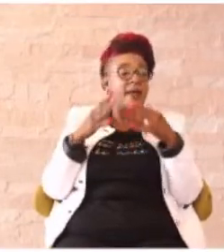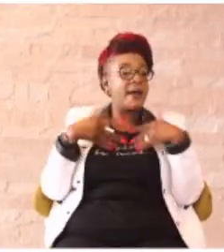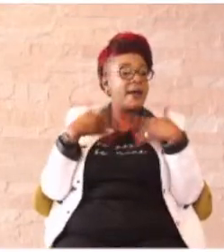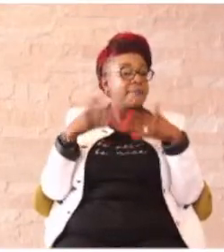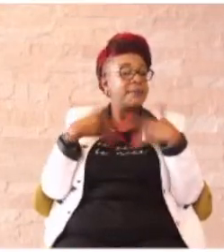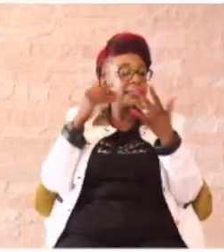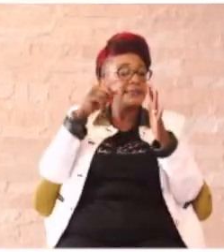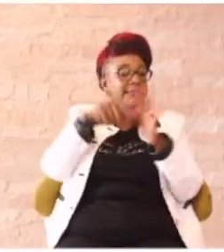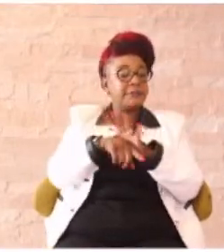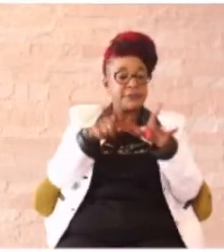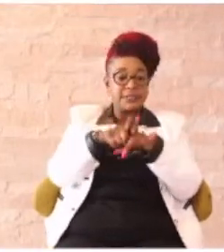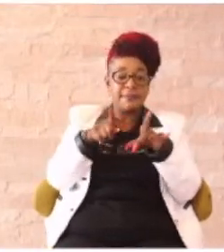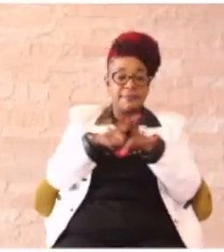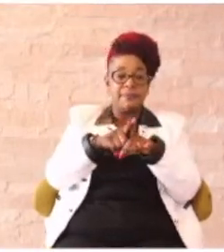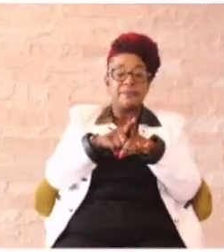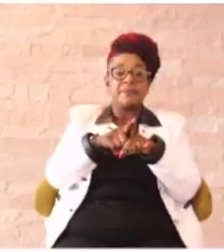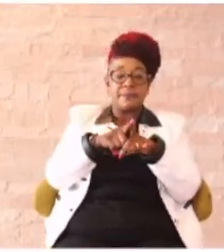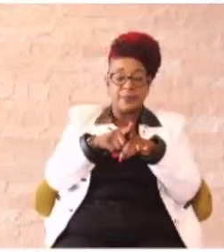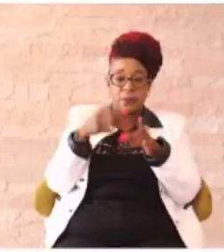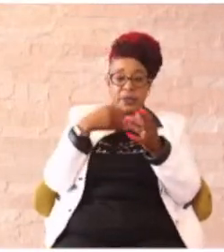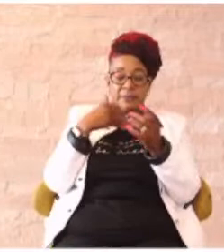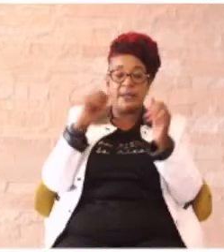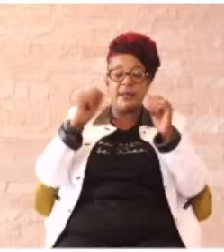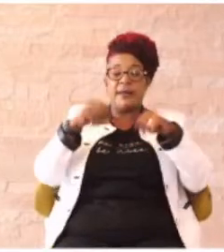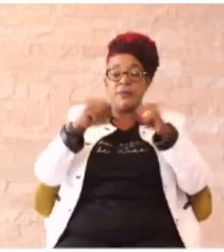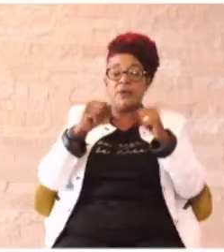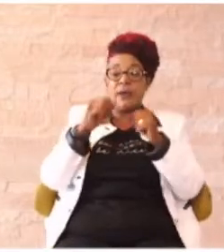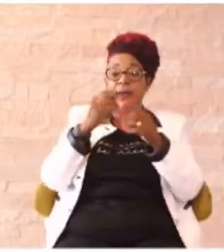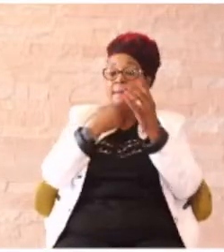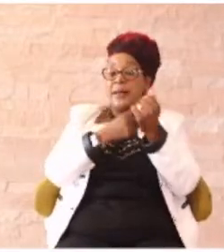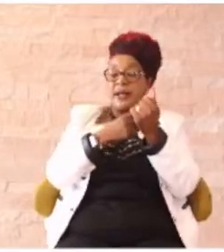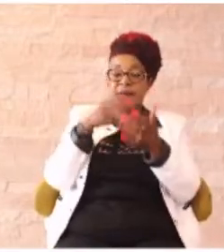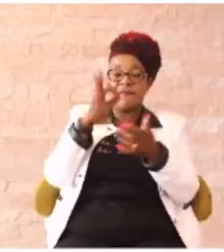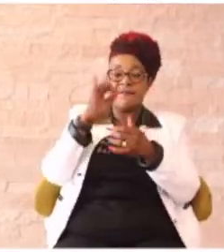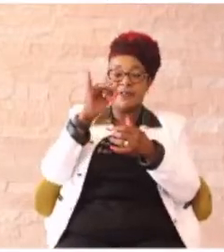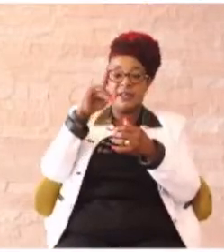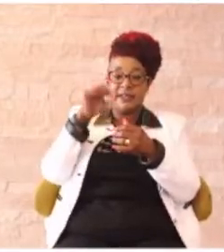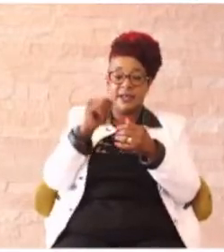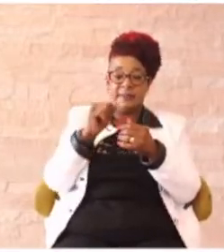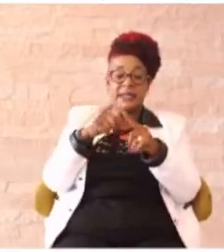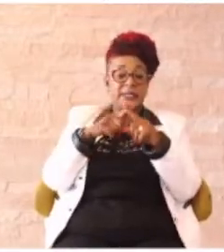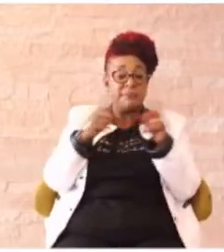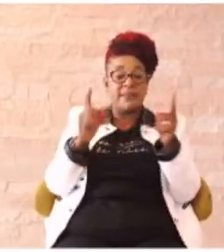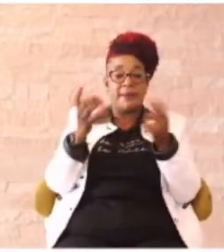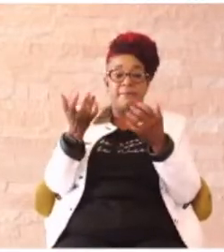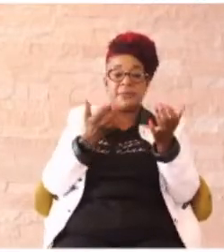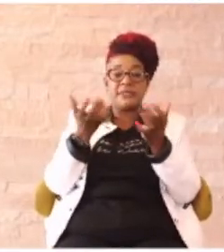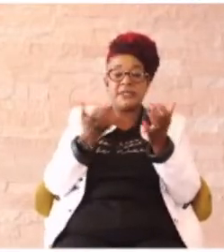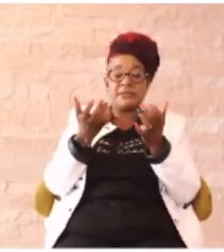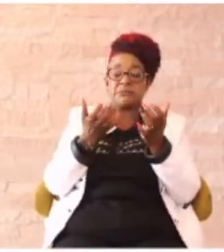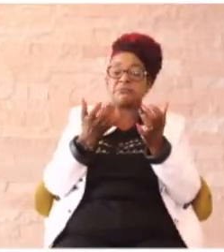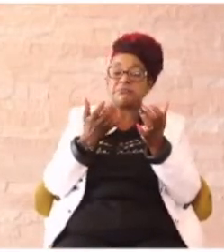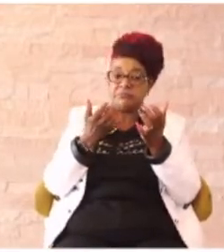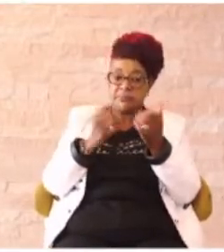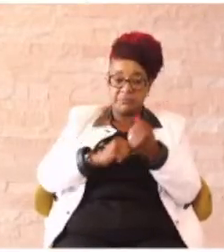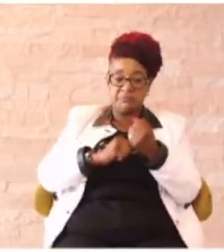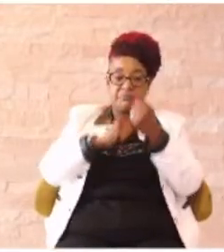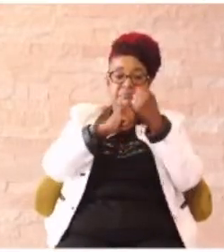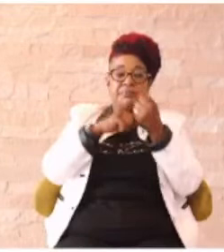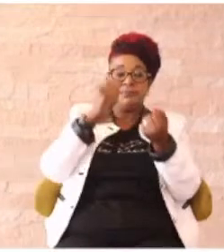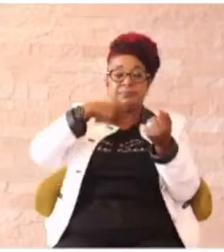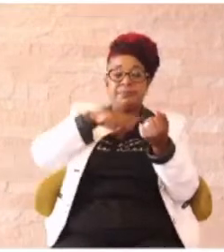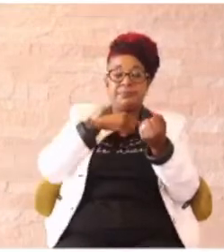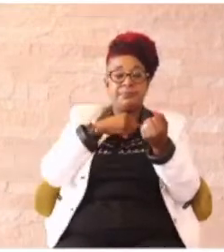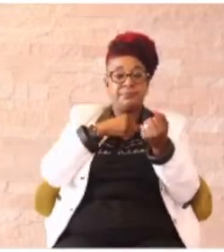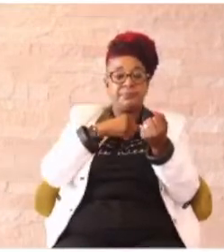I'm also so glad that we had a very able partner, FIDA, who despite their busyness took on the mantle of